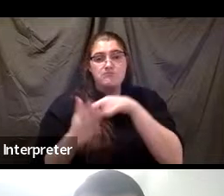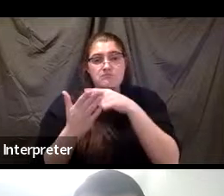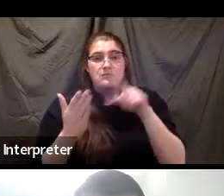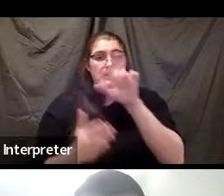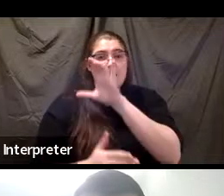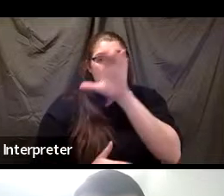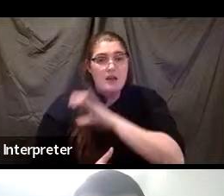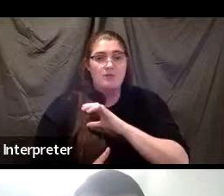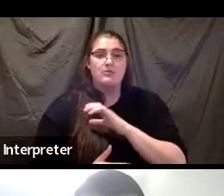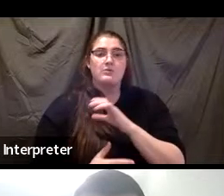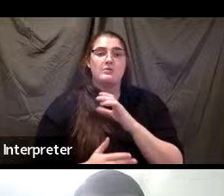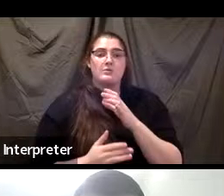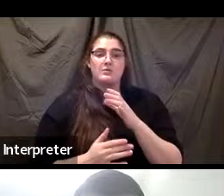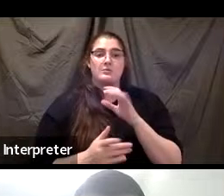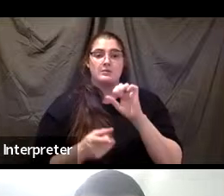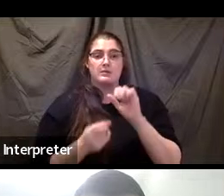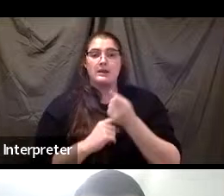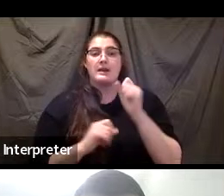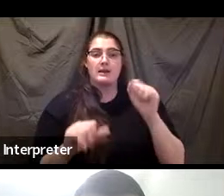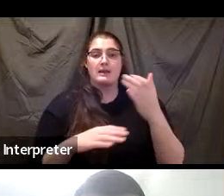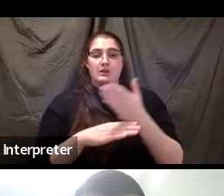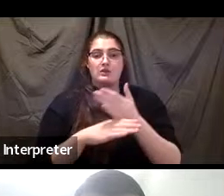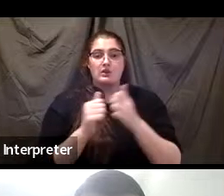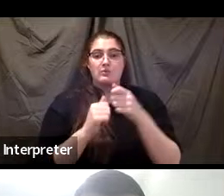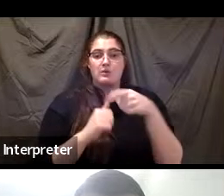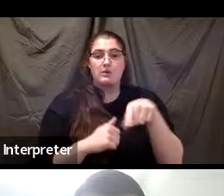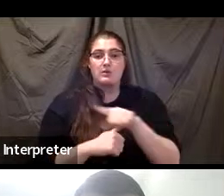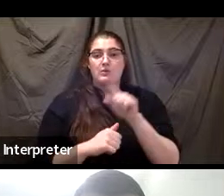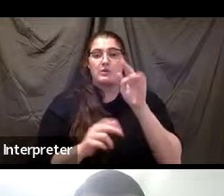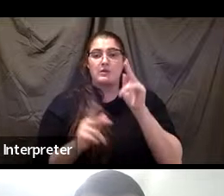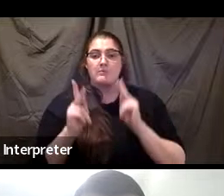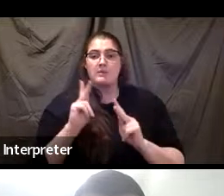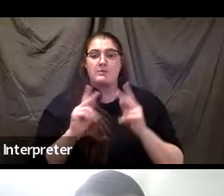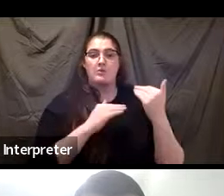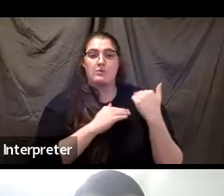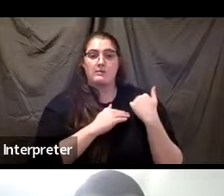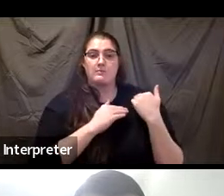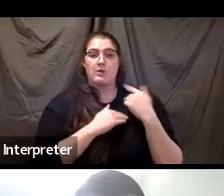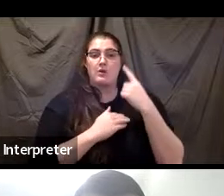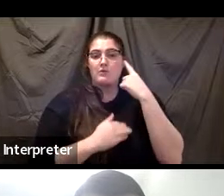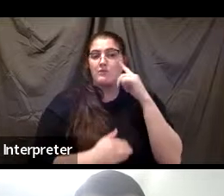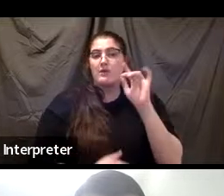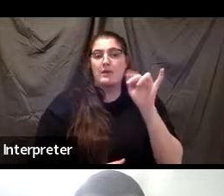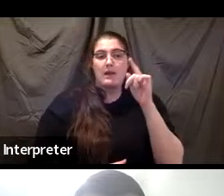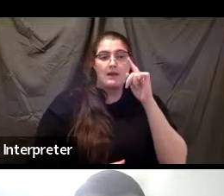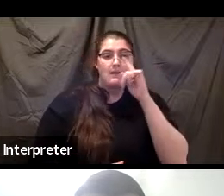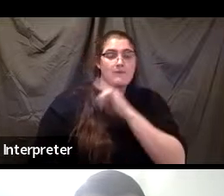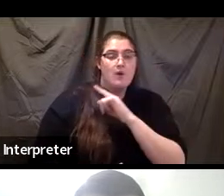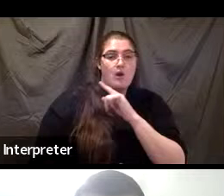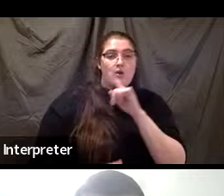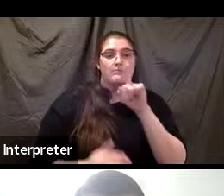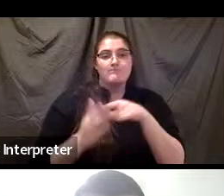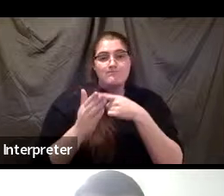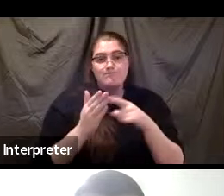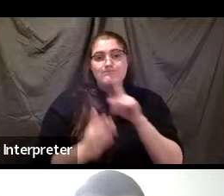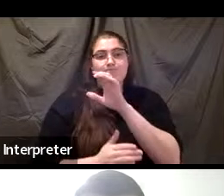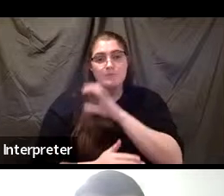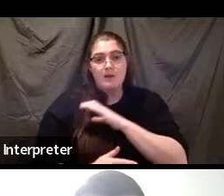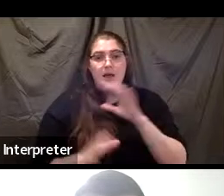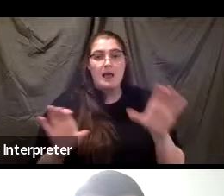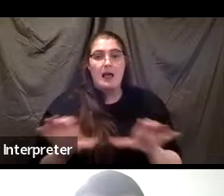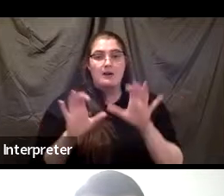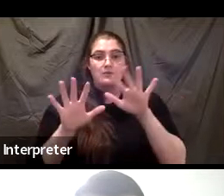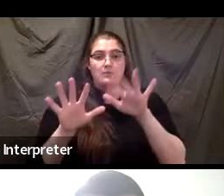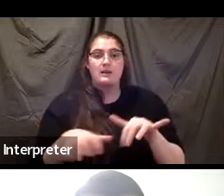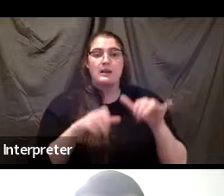share with you that those persons responsible for that false defamation action are being held